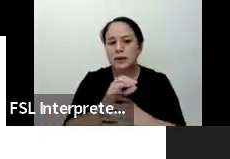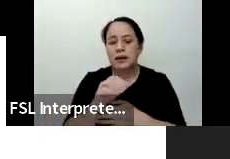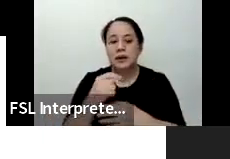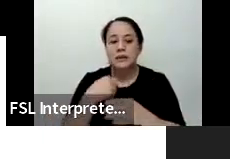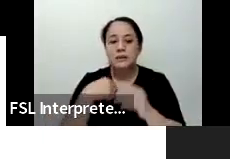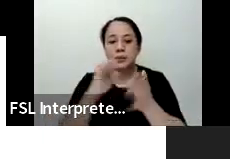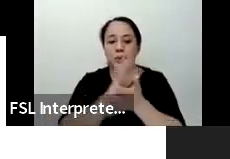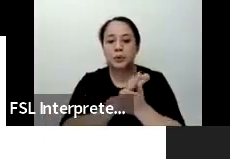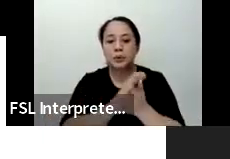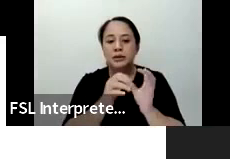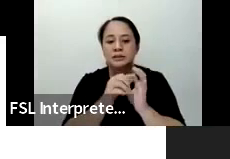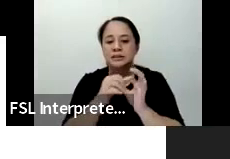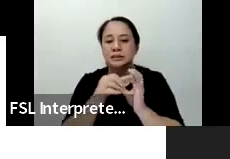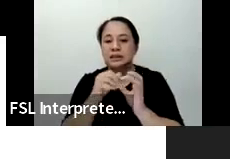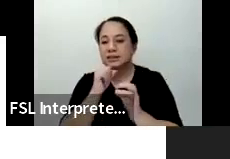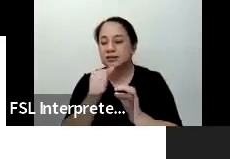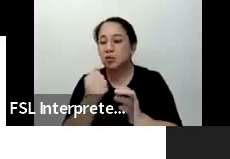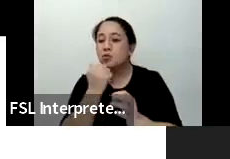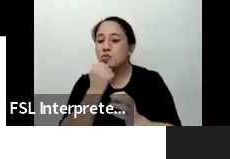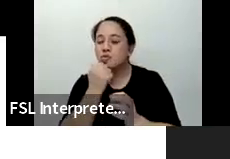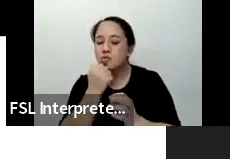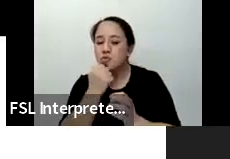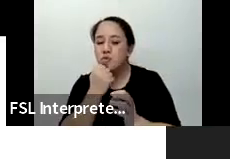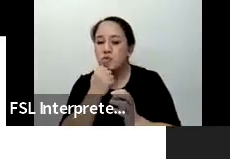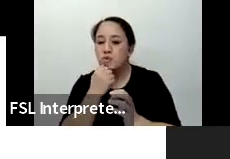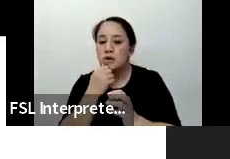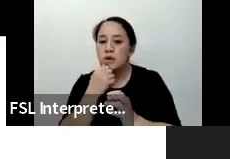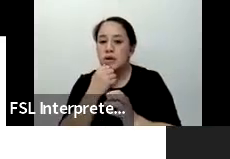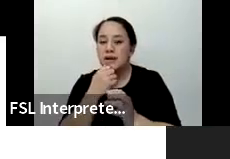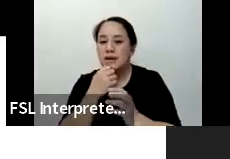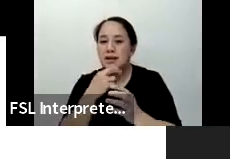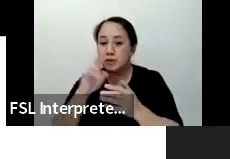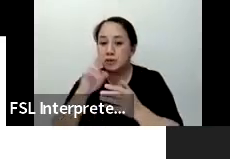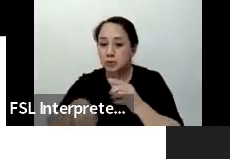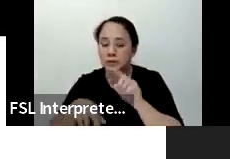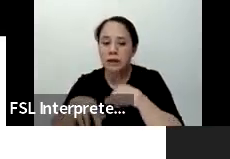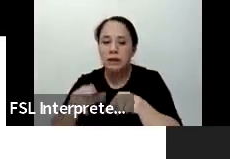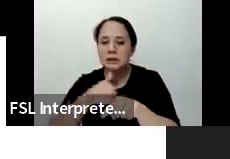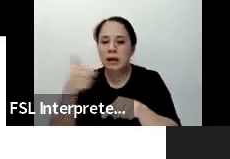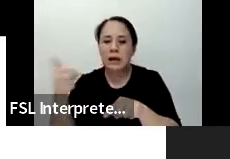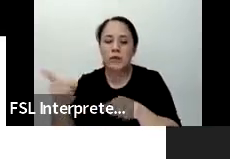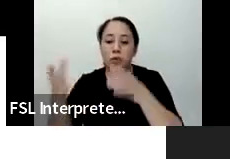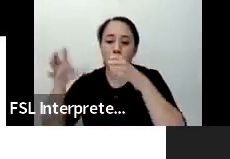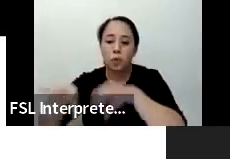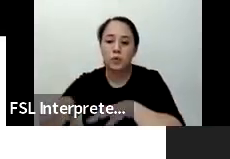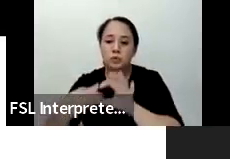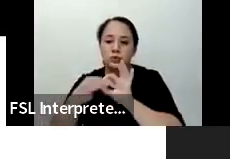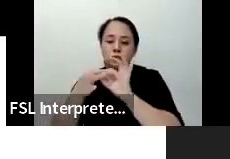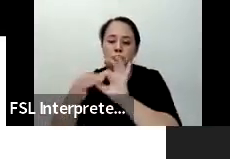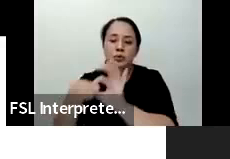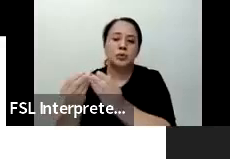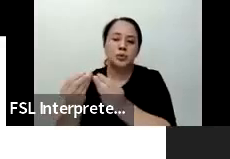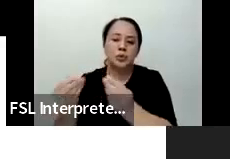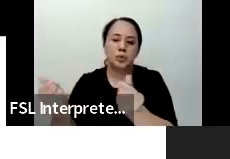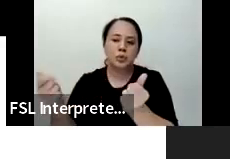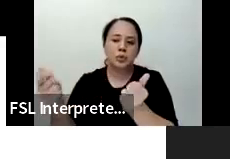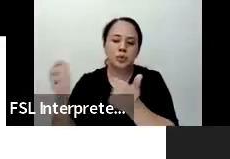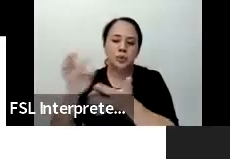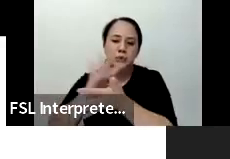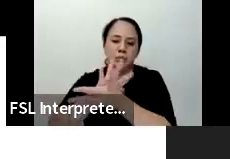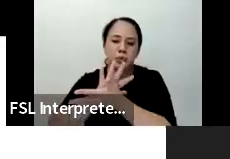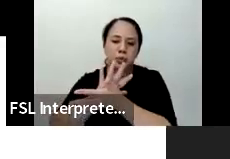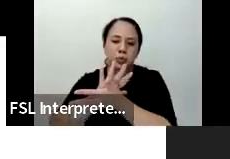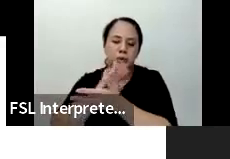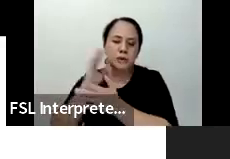were incorrectly diagnosed and reported, and also deaths from other causes attributable to the overall COVID-19